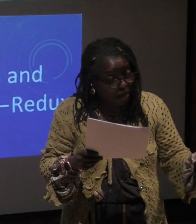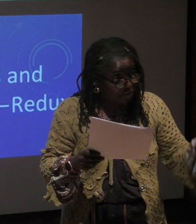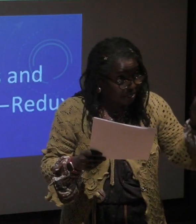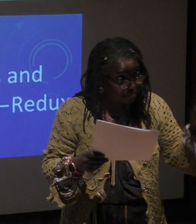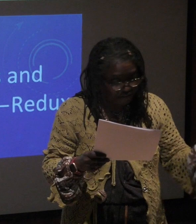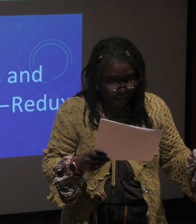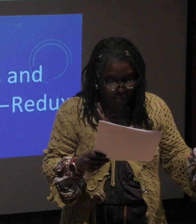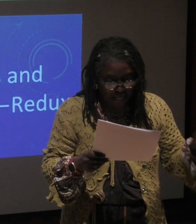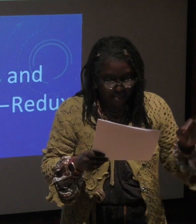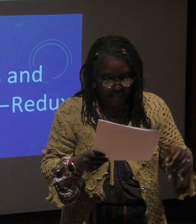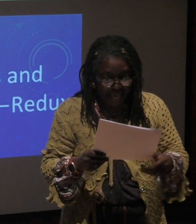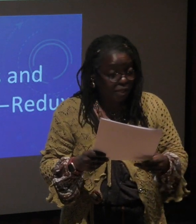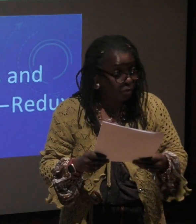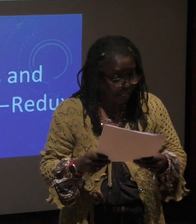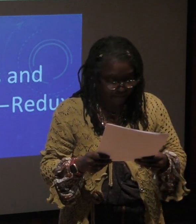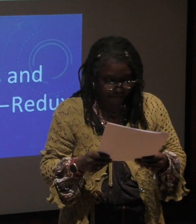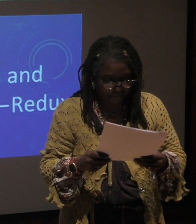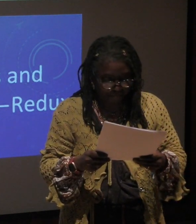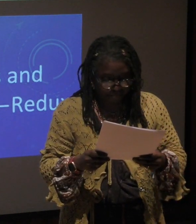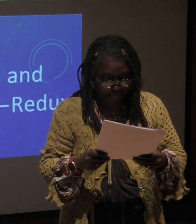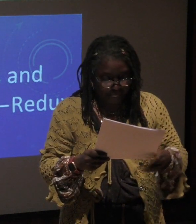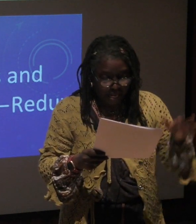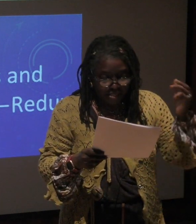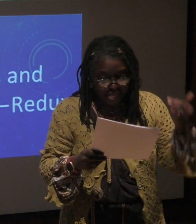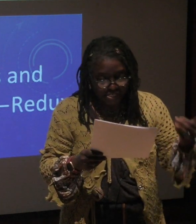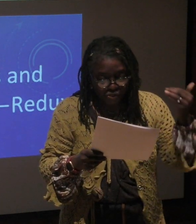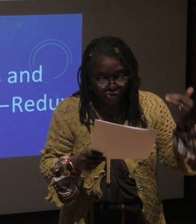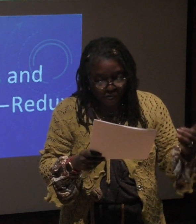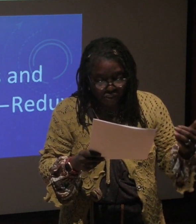to the father in the film, The Hate U Give.